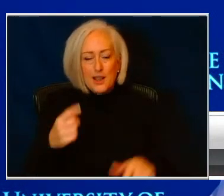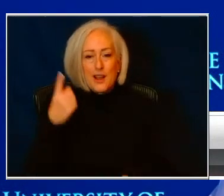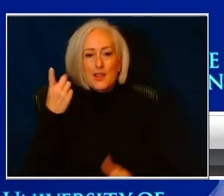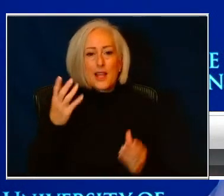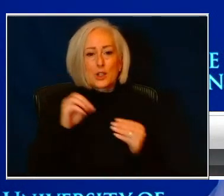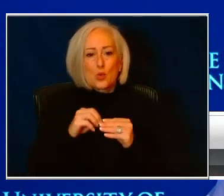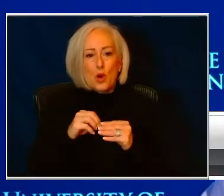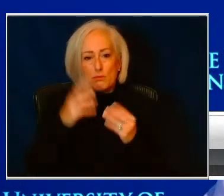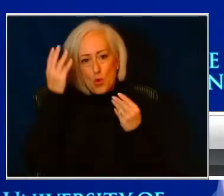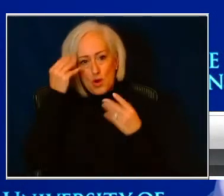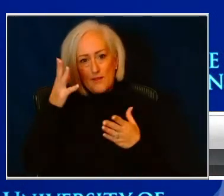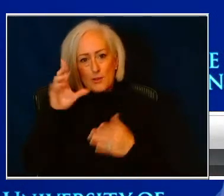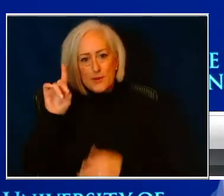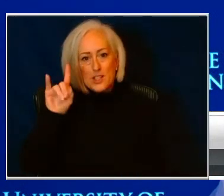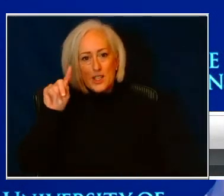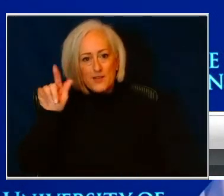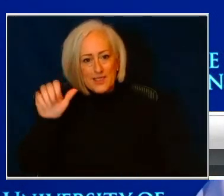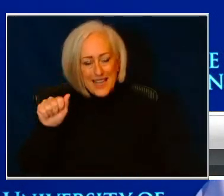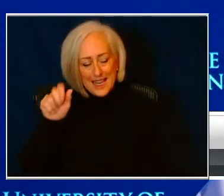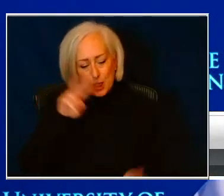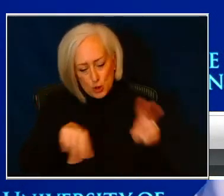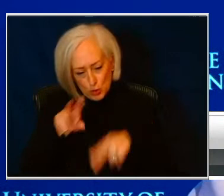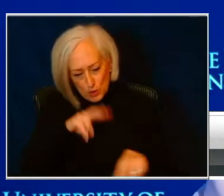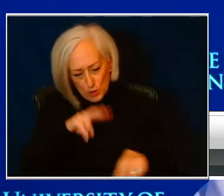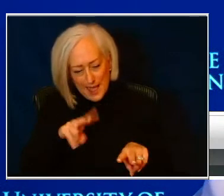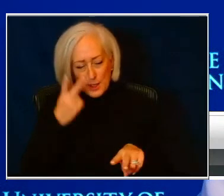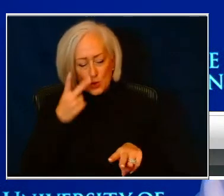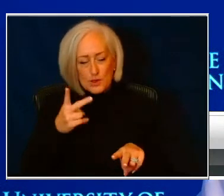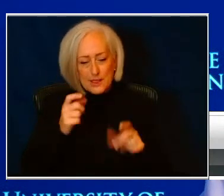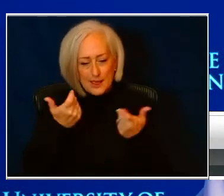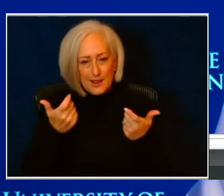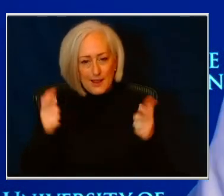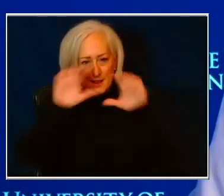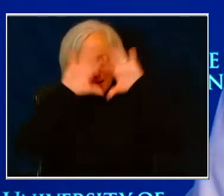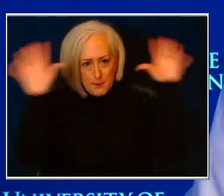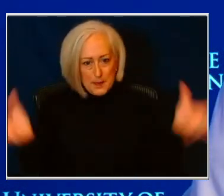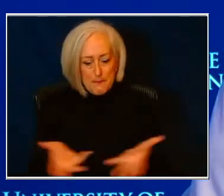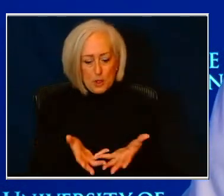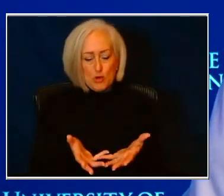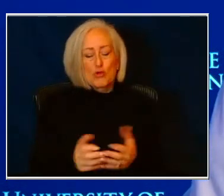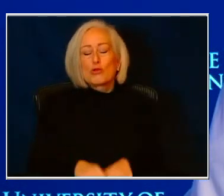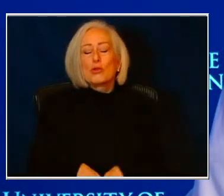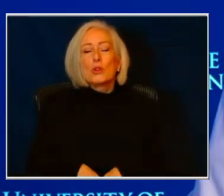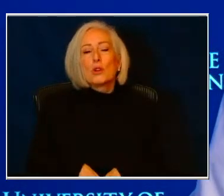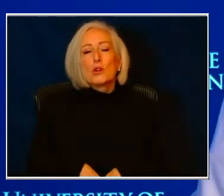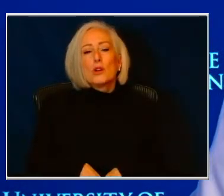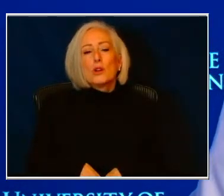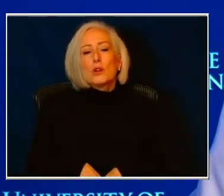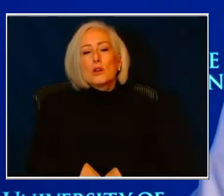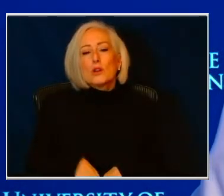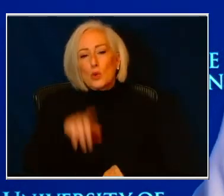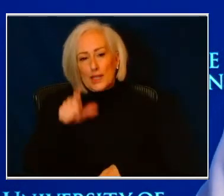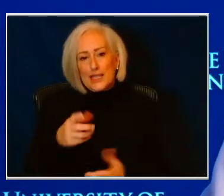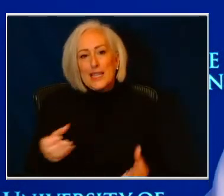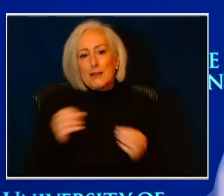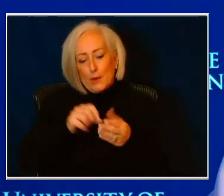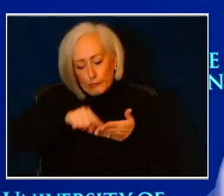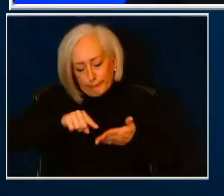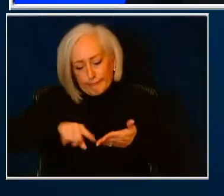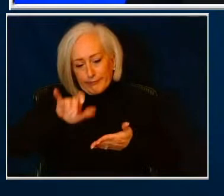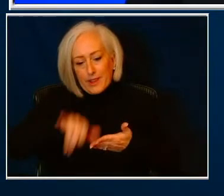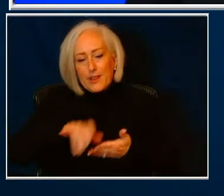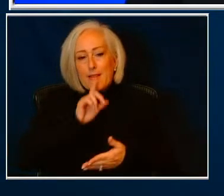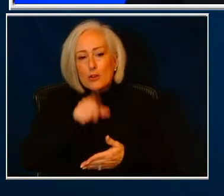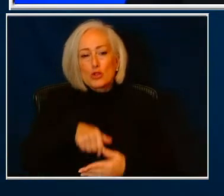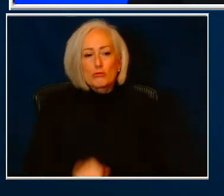at and to look at the big picture. But I think we still certainly need more investigation into this area for sure.